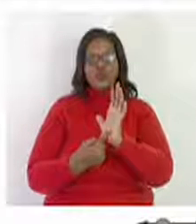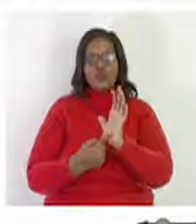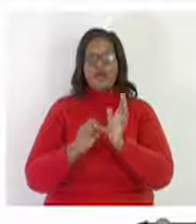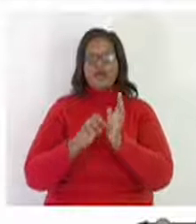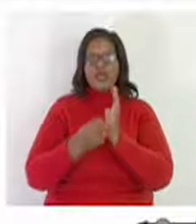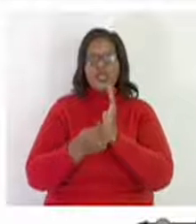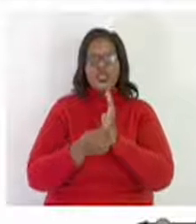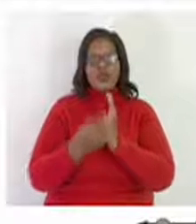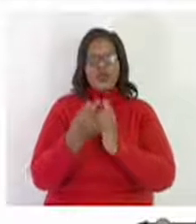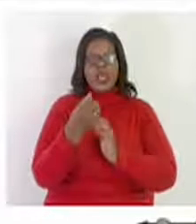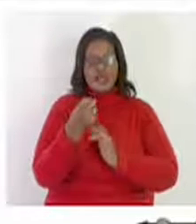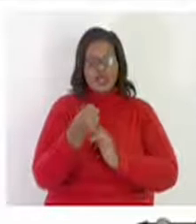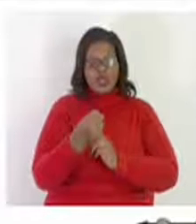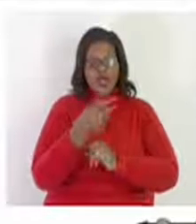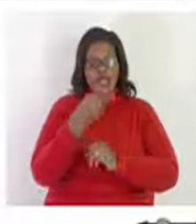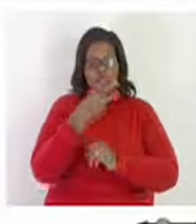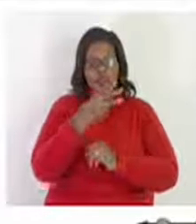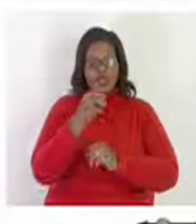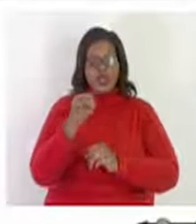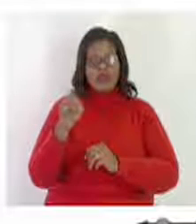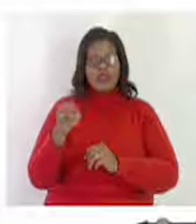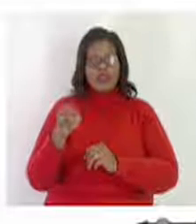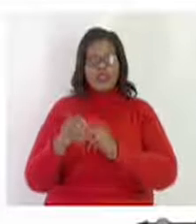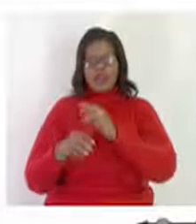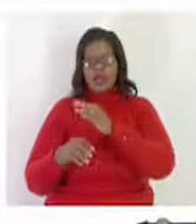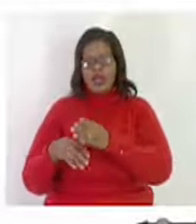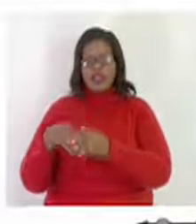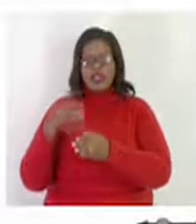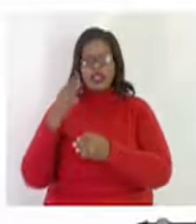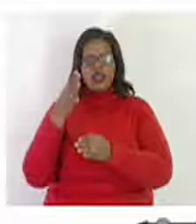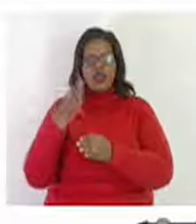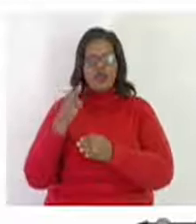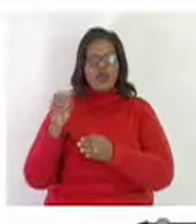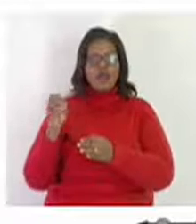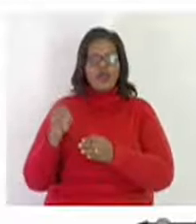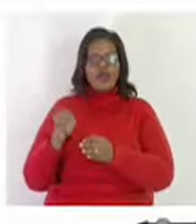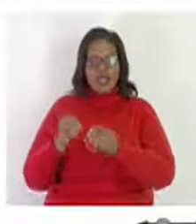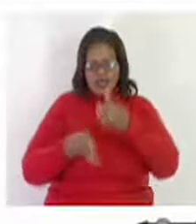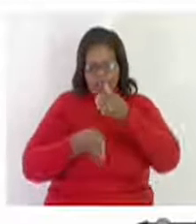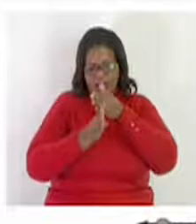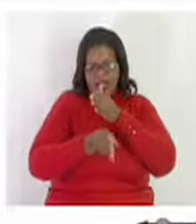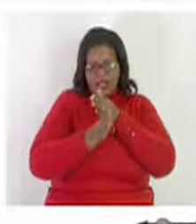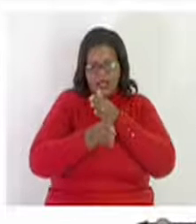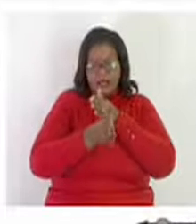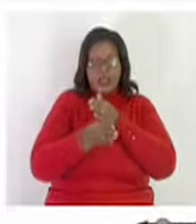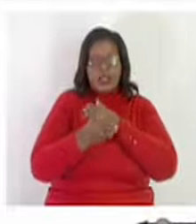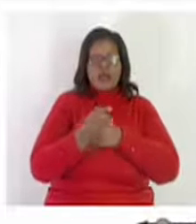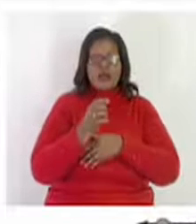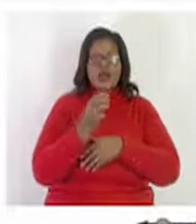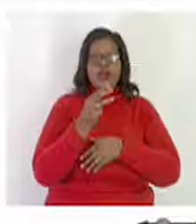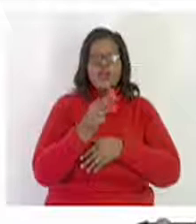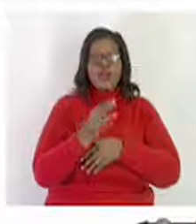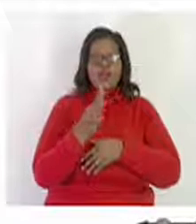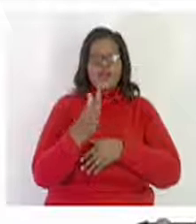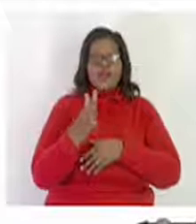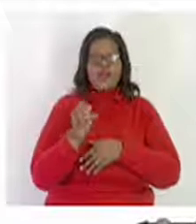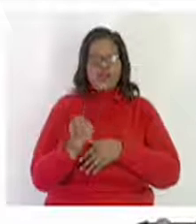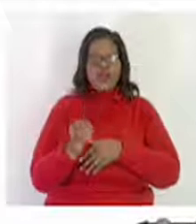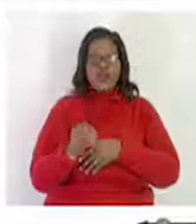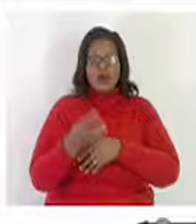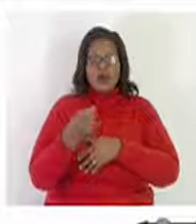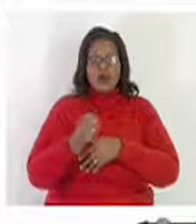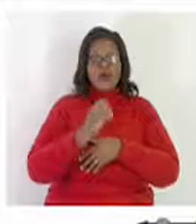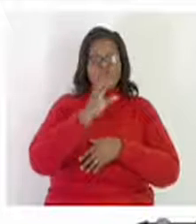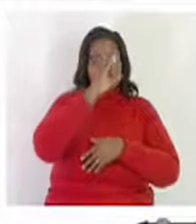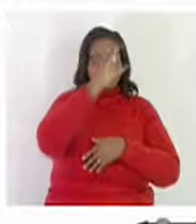300, there is a 400, in the middle there is 350, there is also a